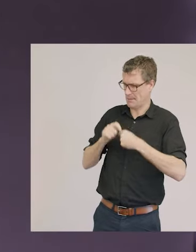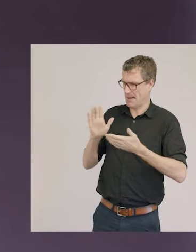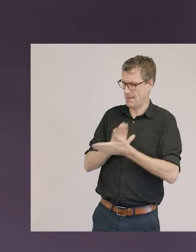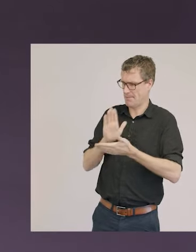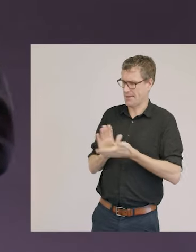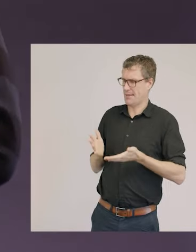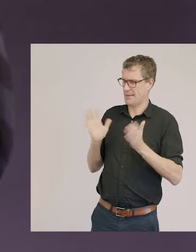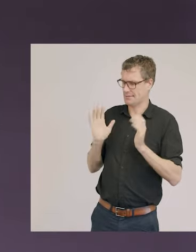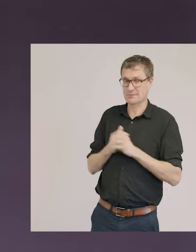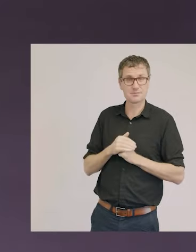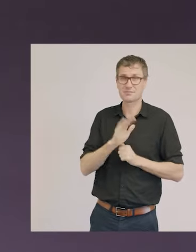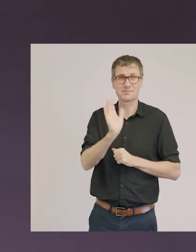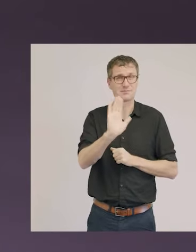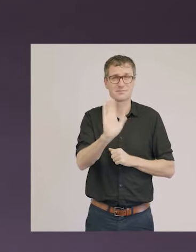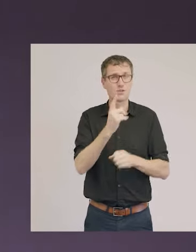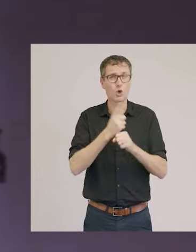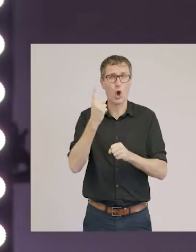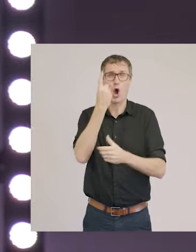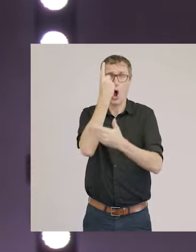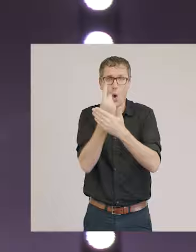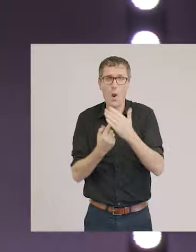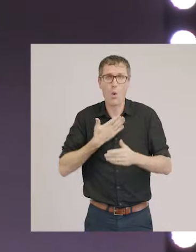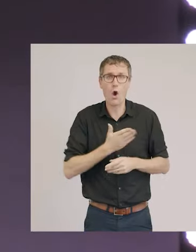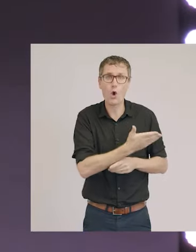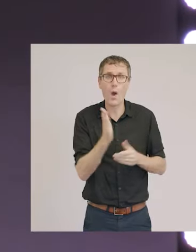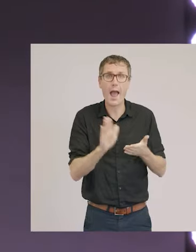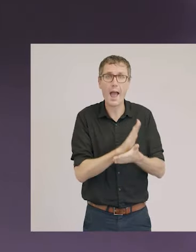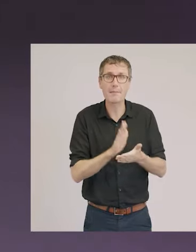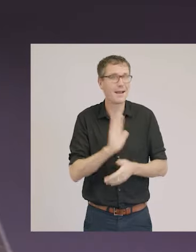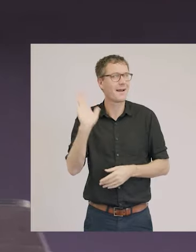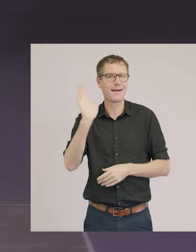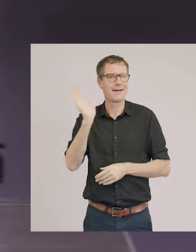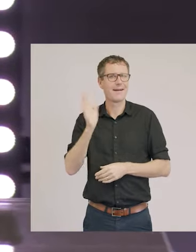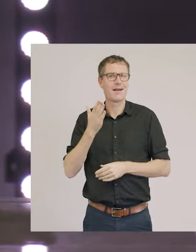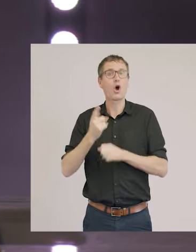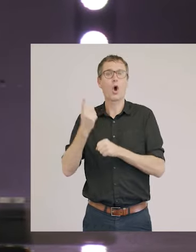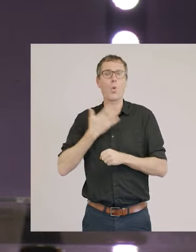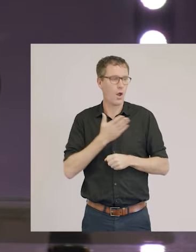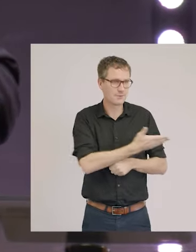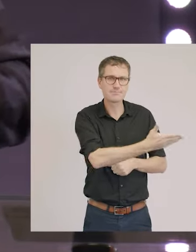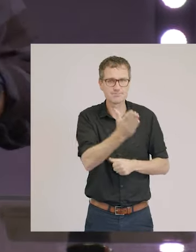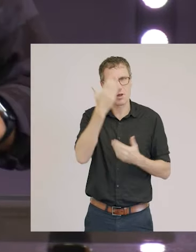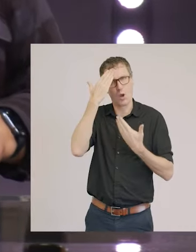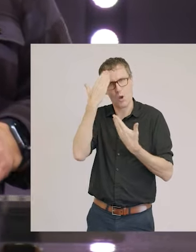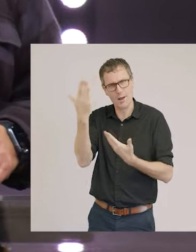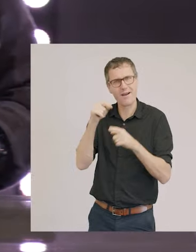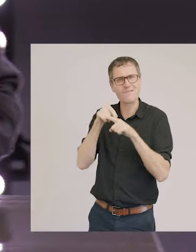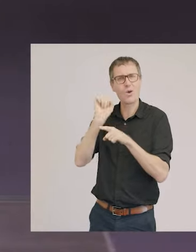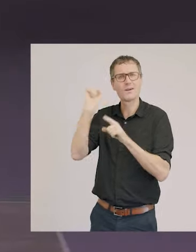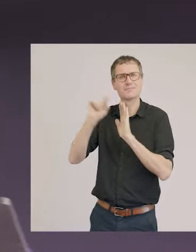I've got some news today. God does not just want you to be happy. He doesn't just want you to be happy. He wants you to be